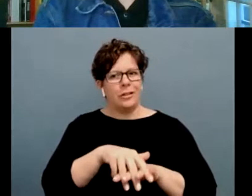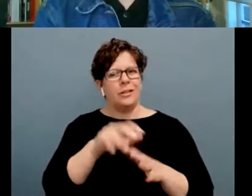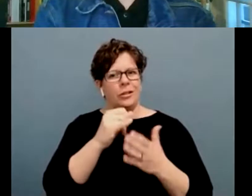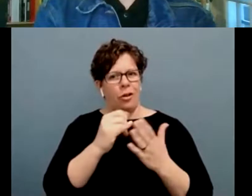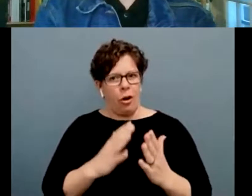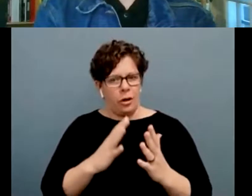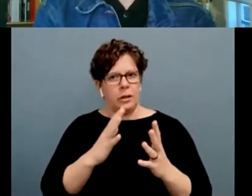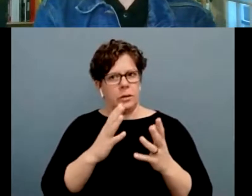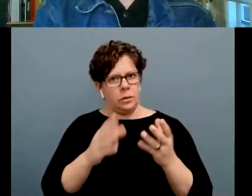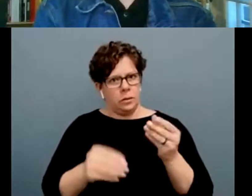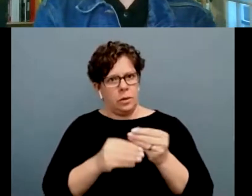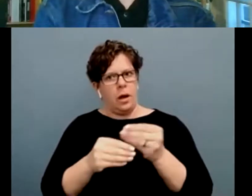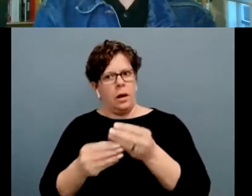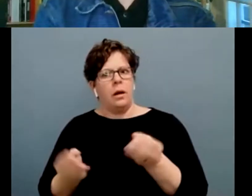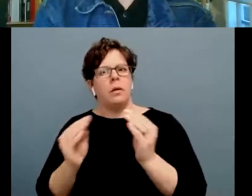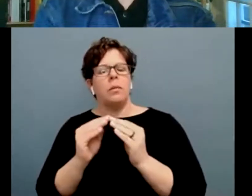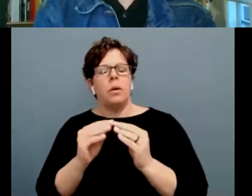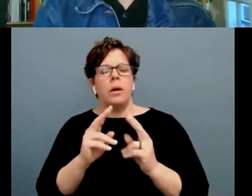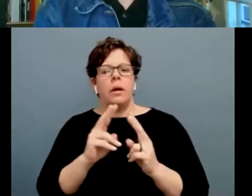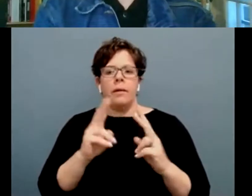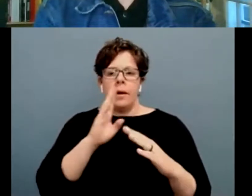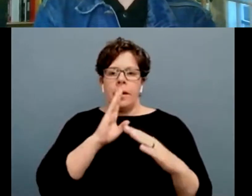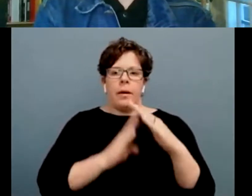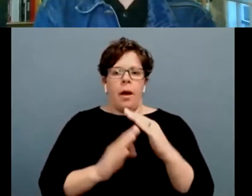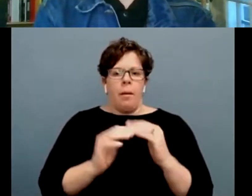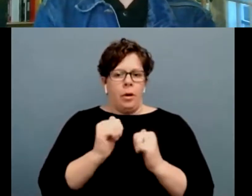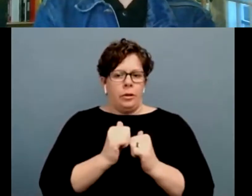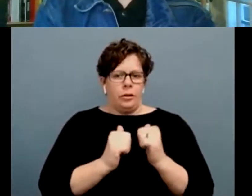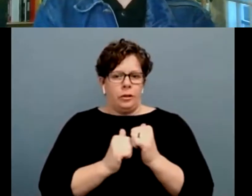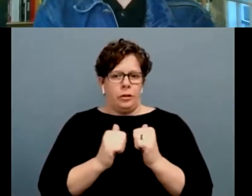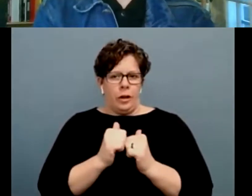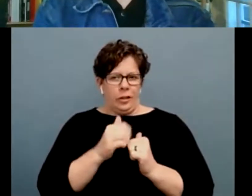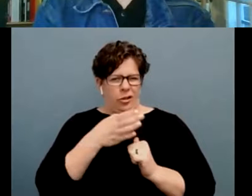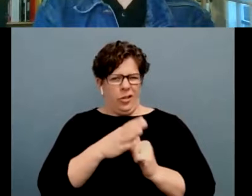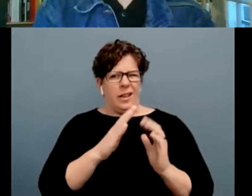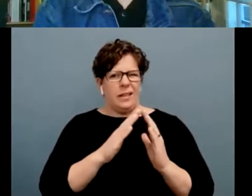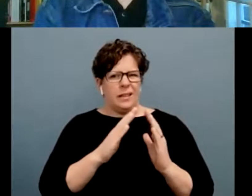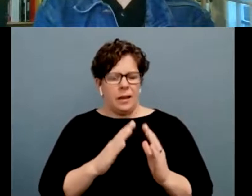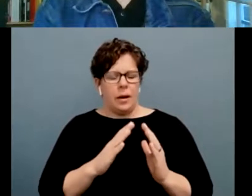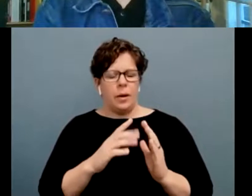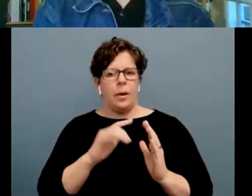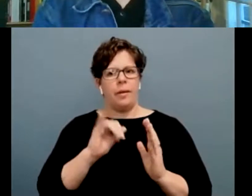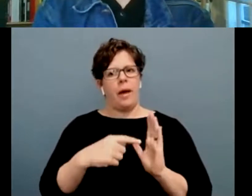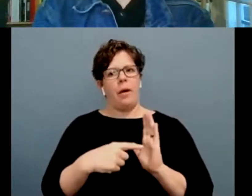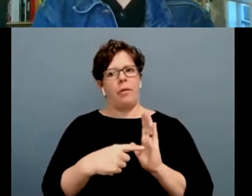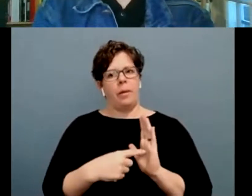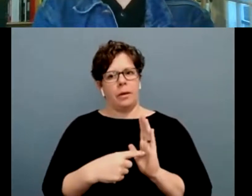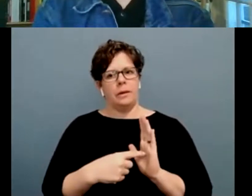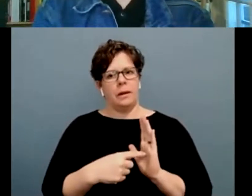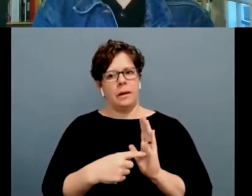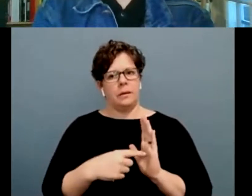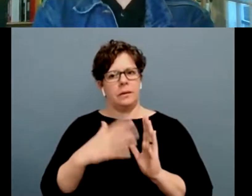have all seen, this is a very, very humble structure. And so it represents the legacy of